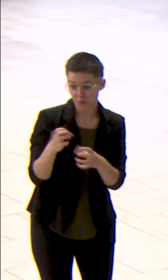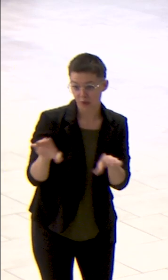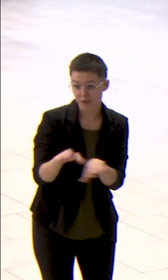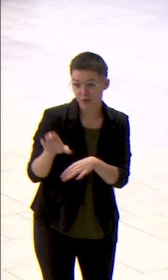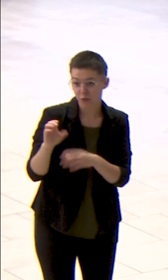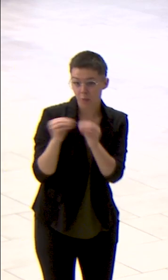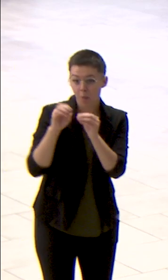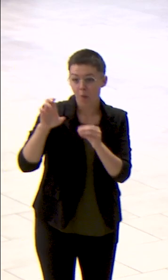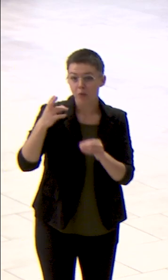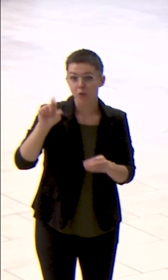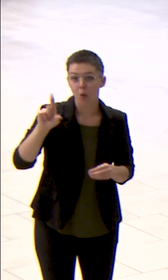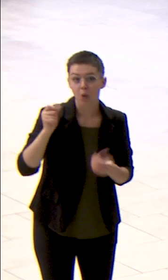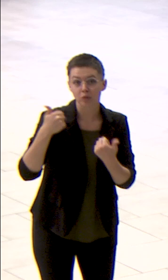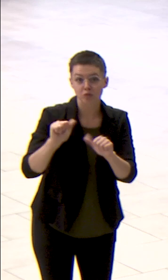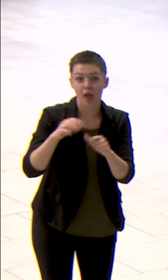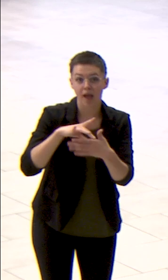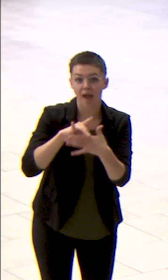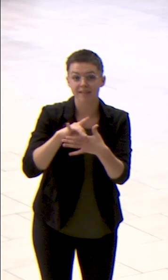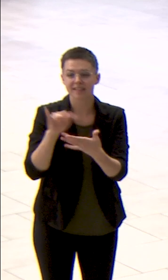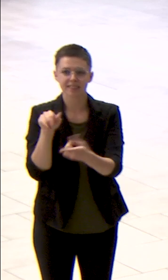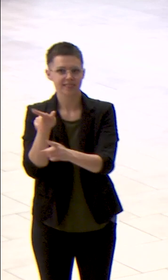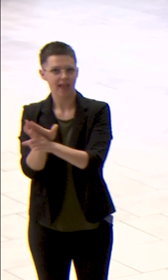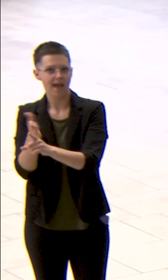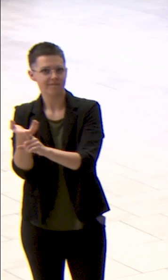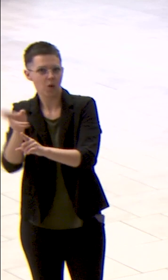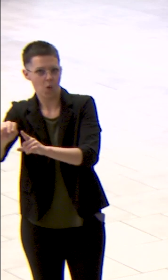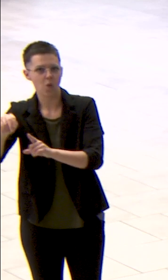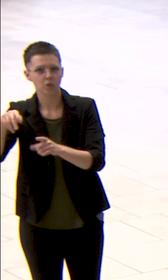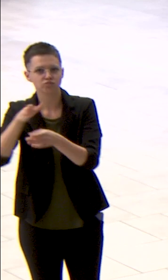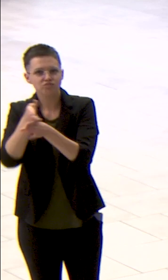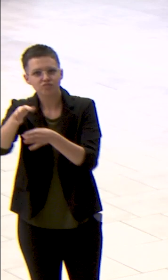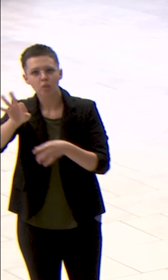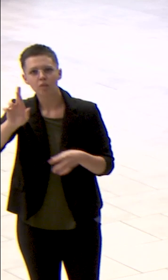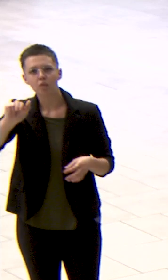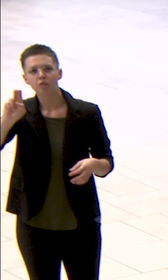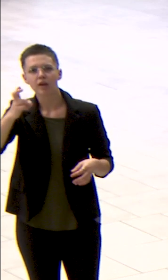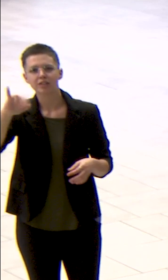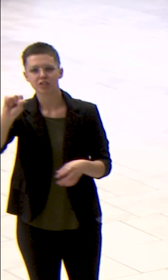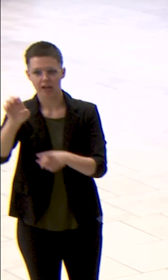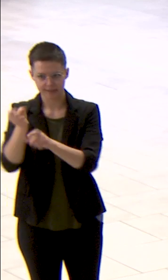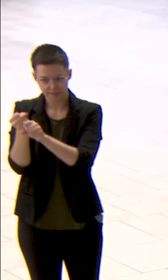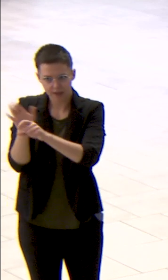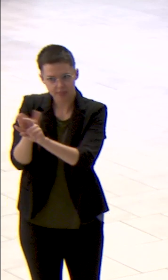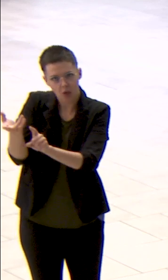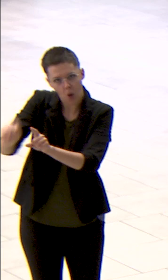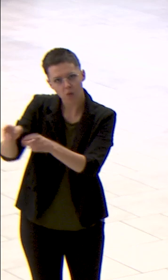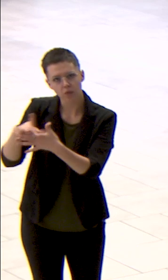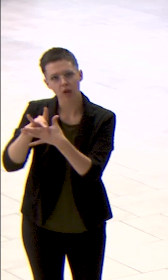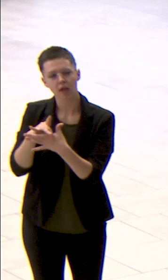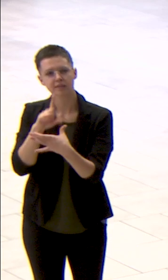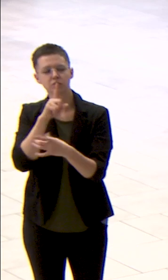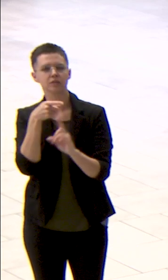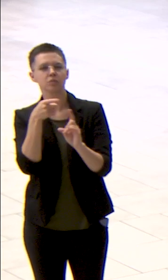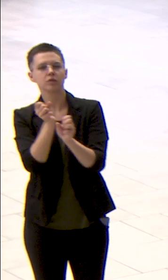Try content or more Cholos content? Like, and, you know, they have their own franchise now where they do their own content. And it really is about